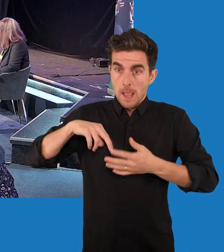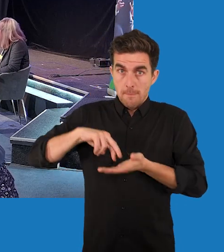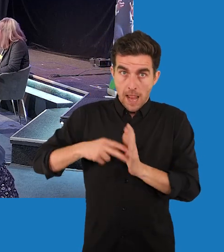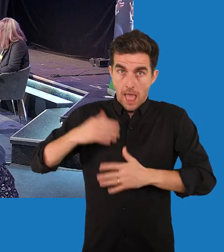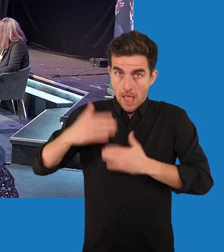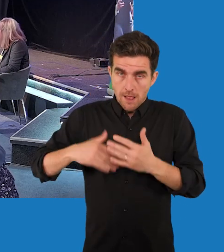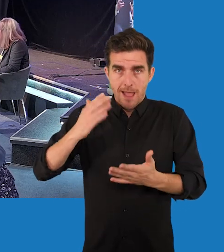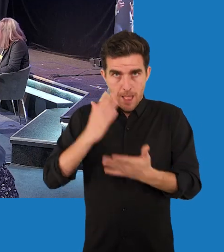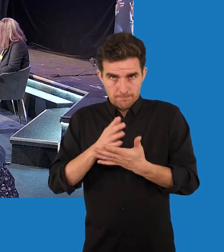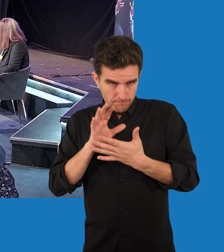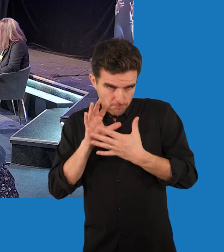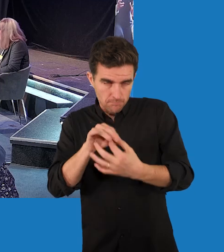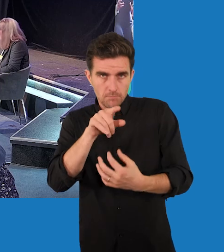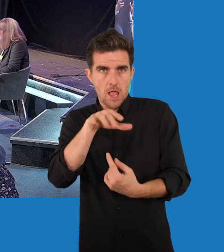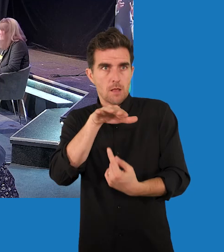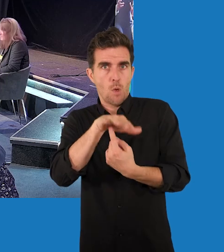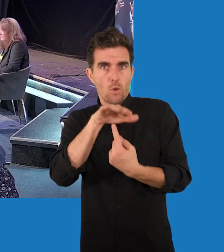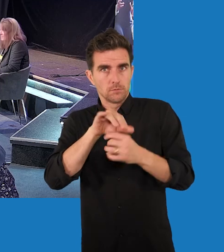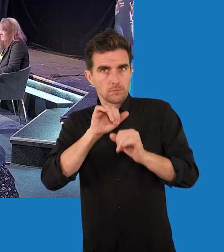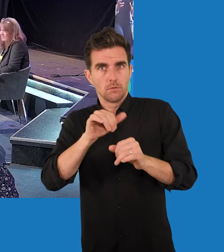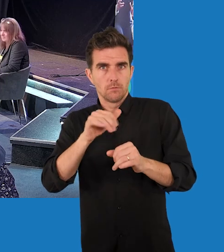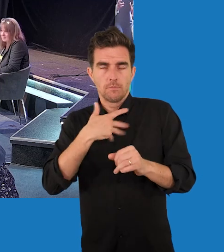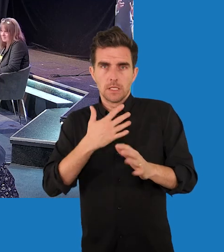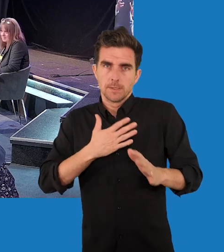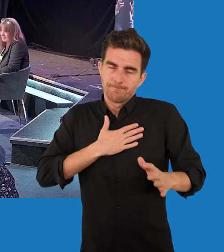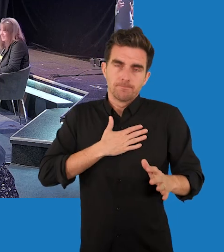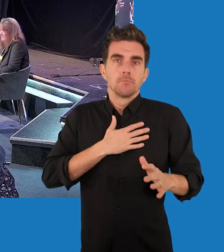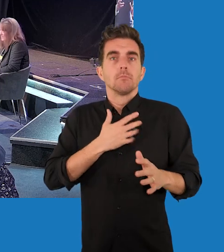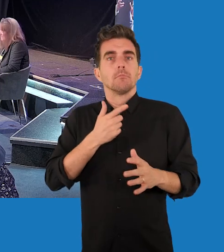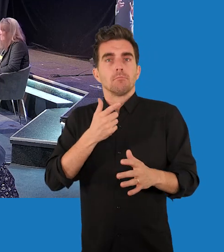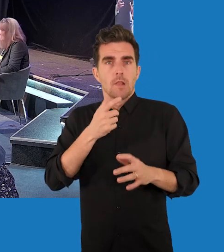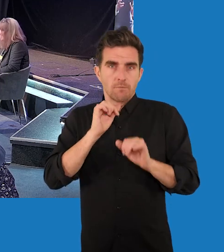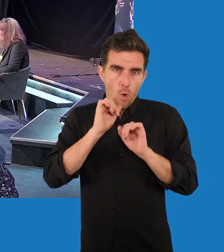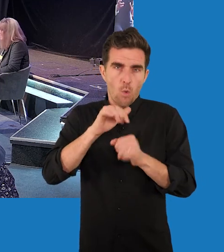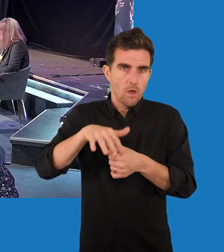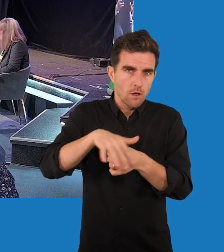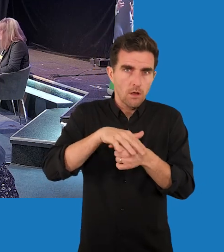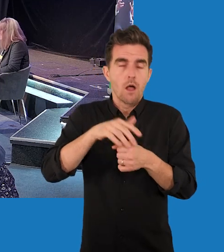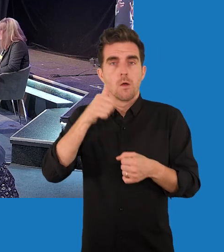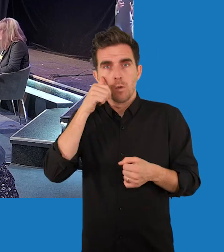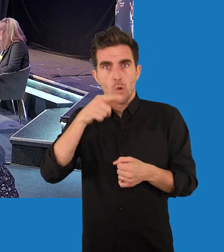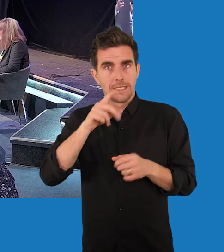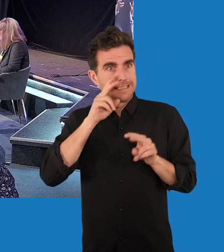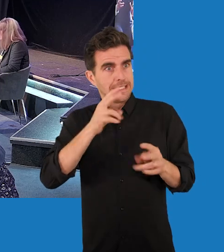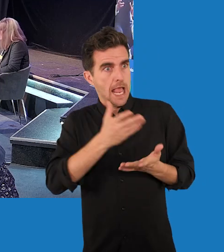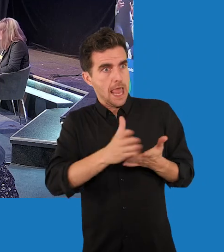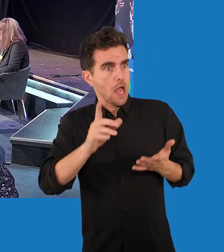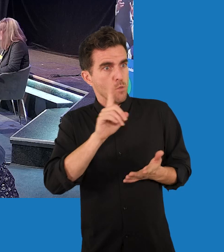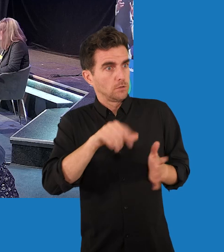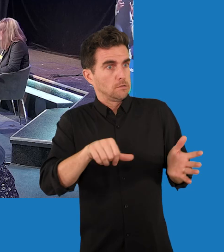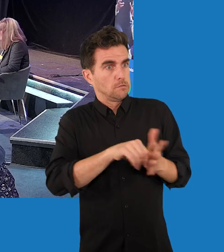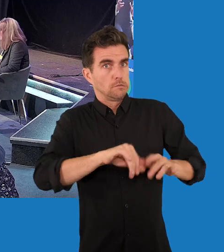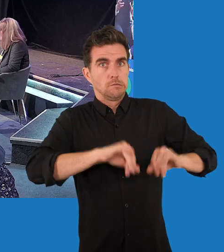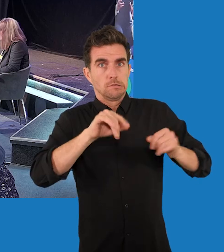sure that what we're planning to do actually works with the priorities. You're close, you have your constituents. You'll know what